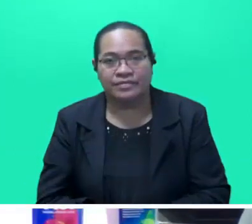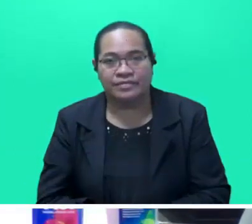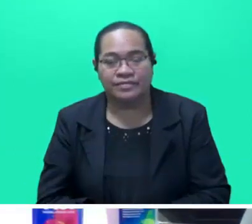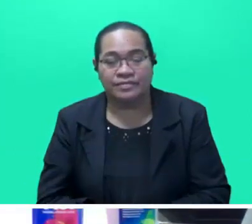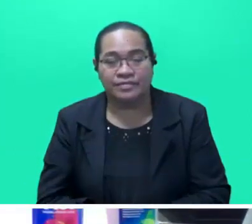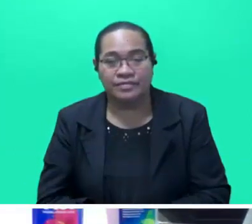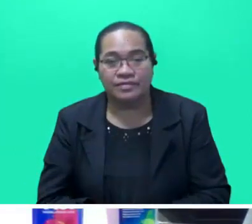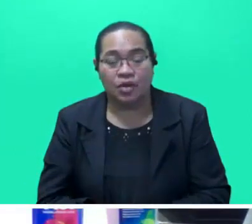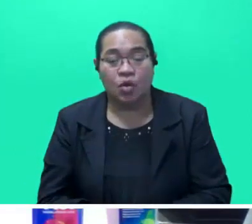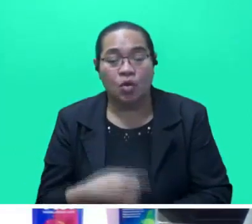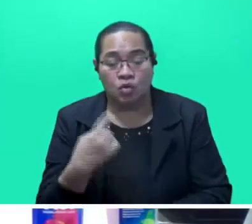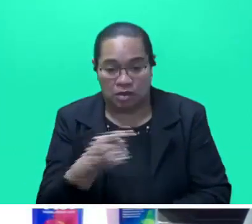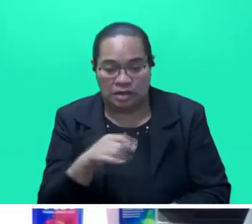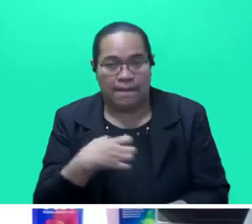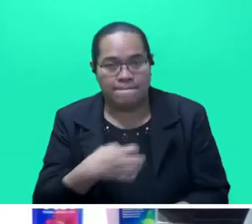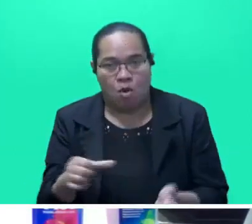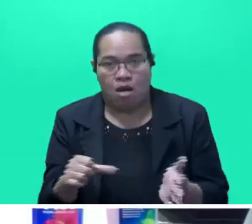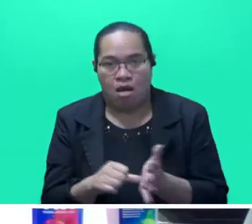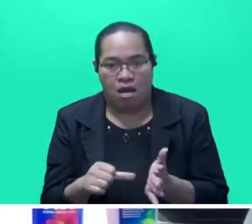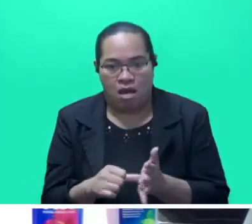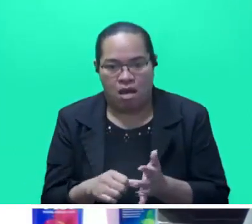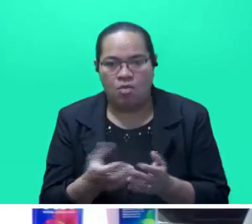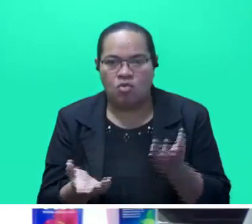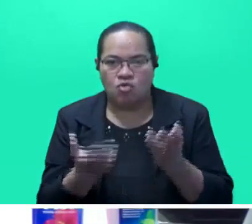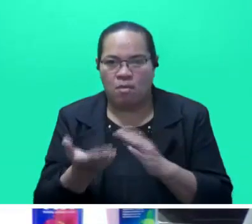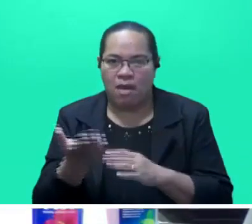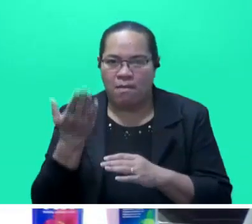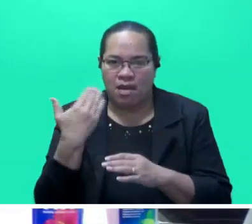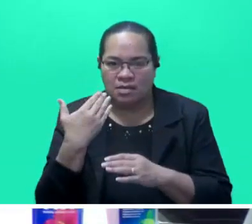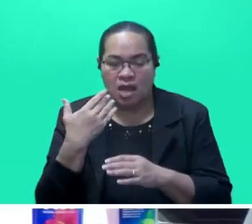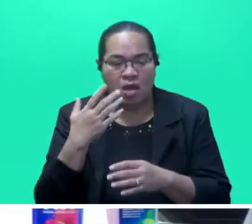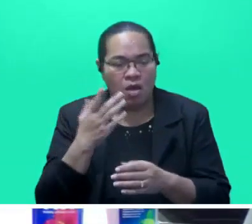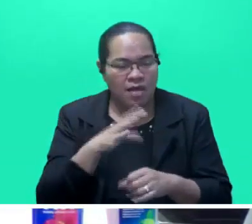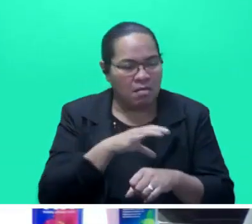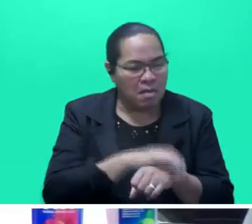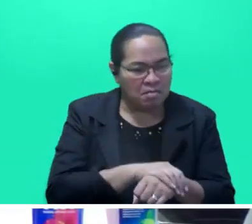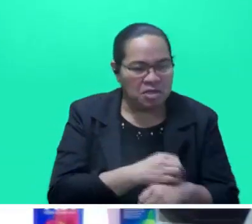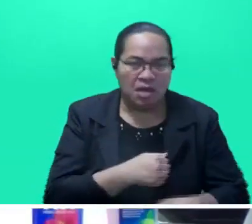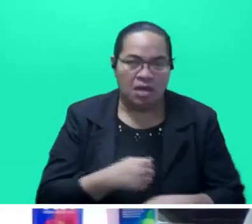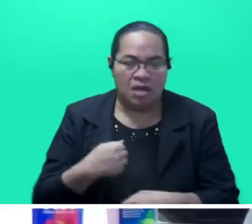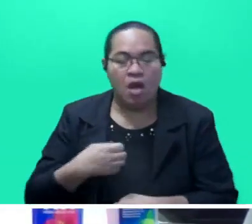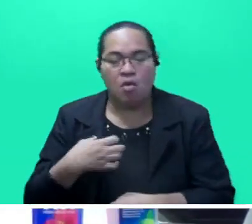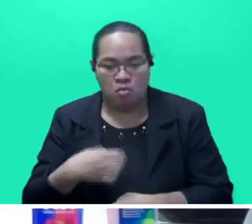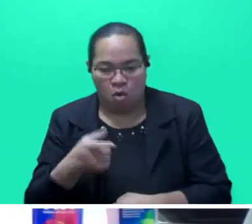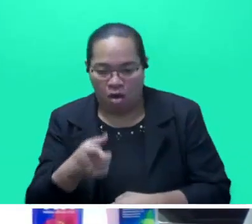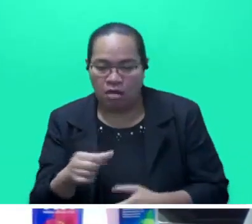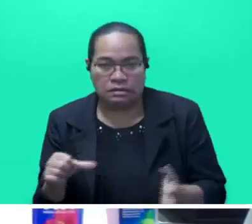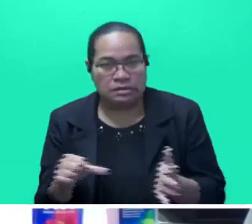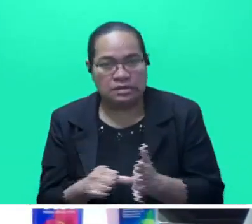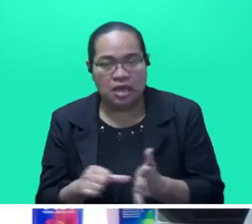correction officers face more difficulties than their counterparts in the Fiji Police Force and the Republic of Fiji Military